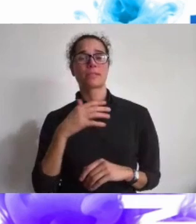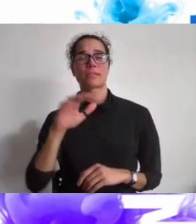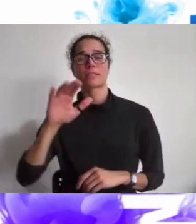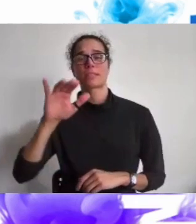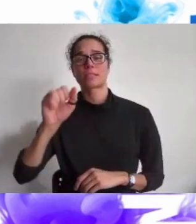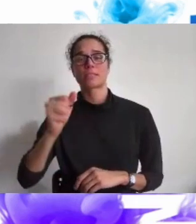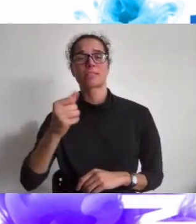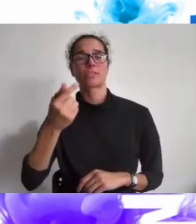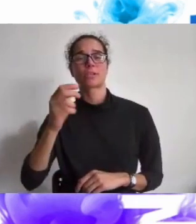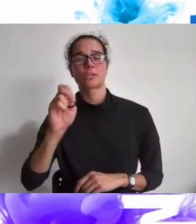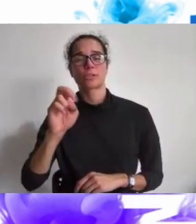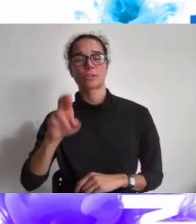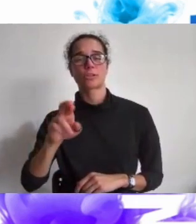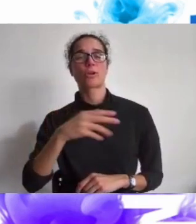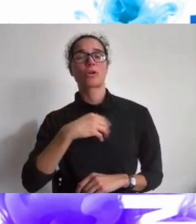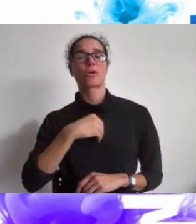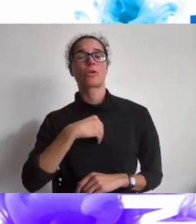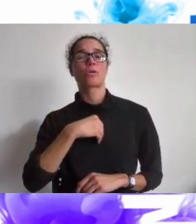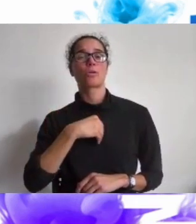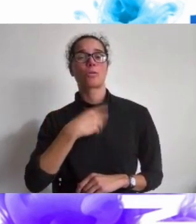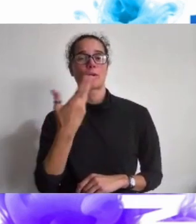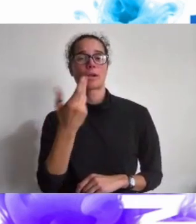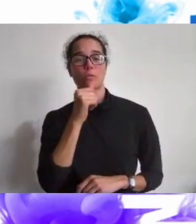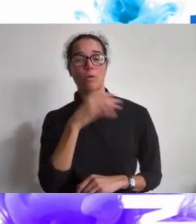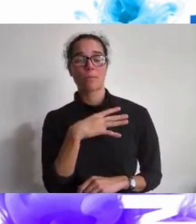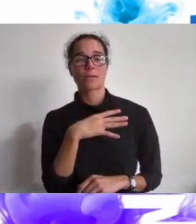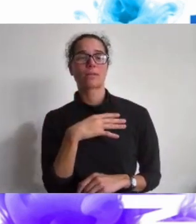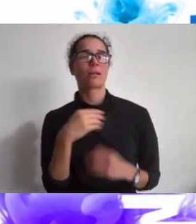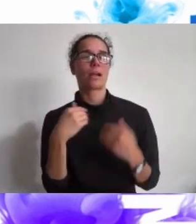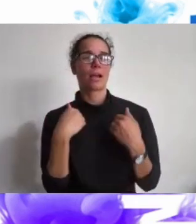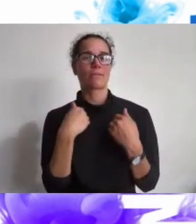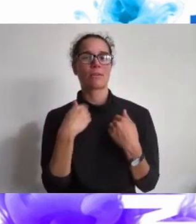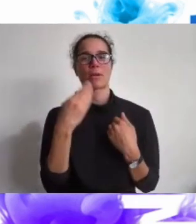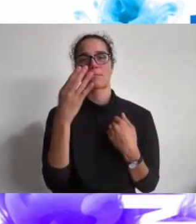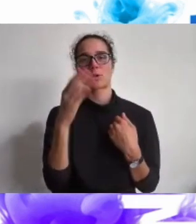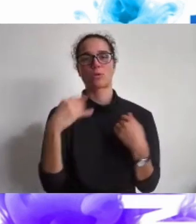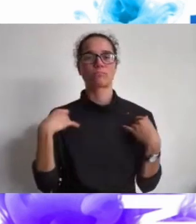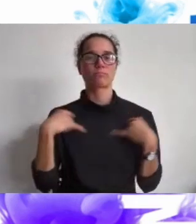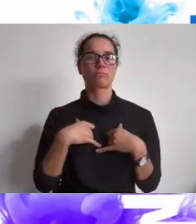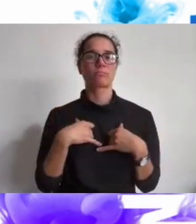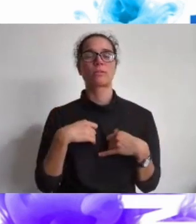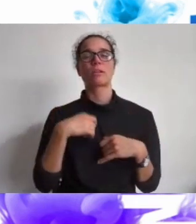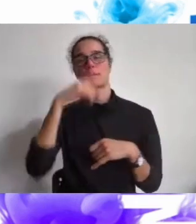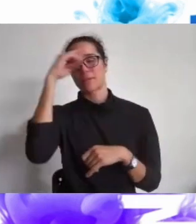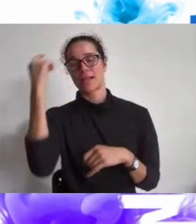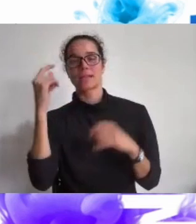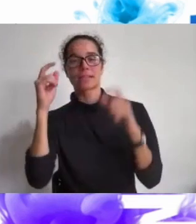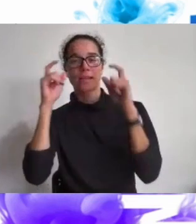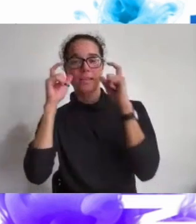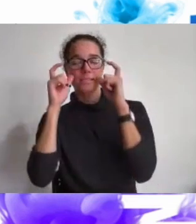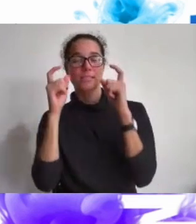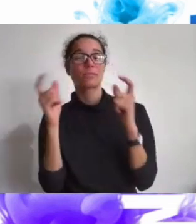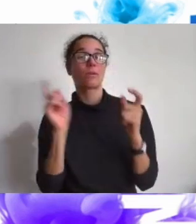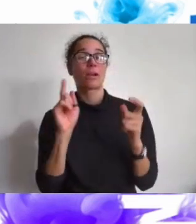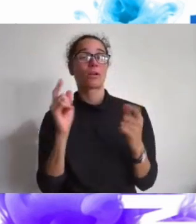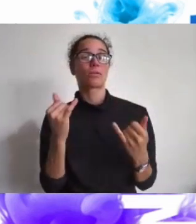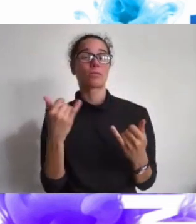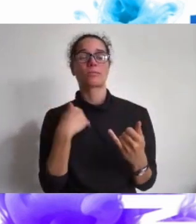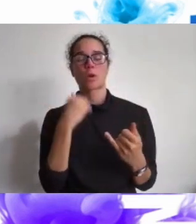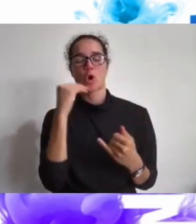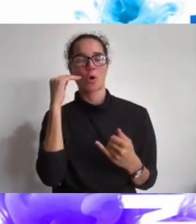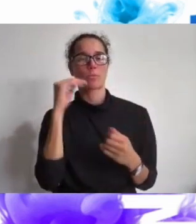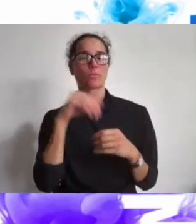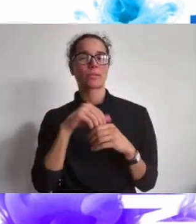brown hair, and I'm wearing a white shirt with a blue blazer and black glasses. And I'm at home in my office right now with